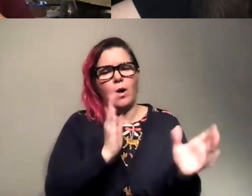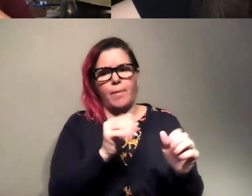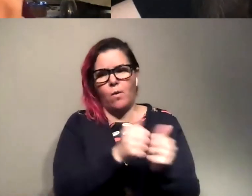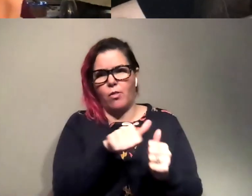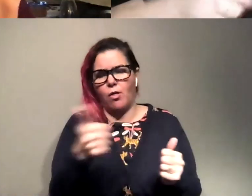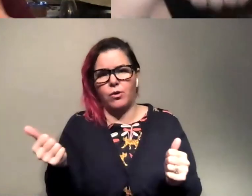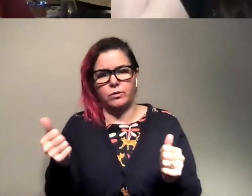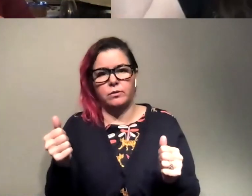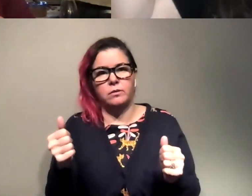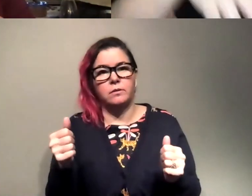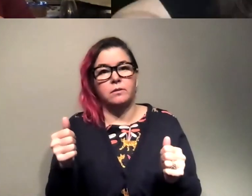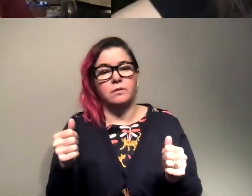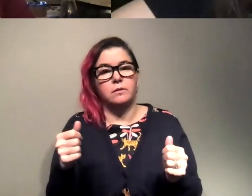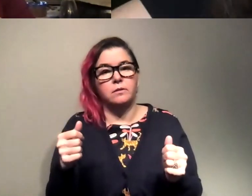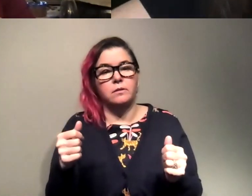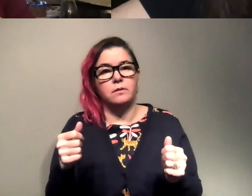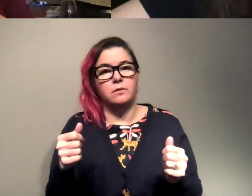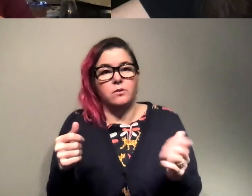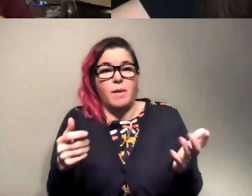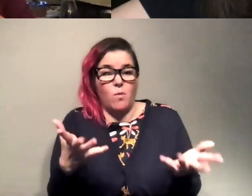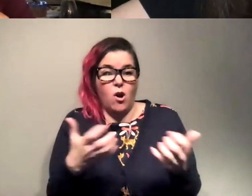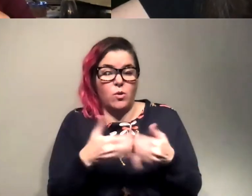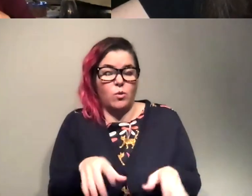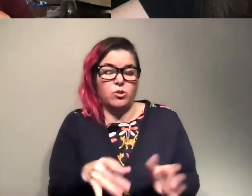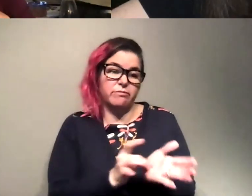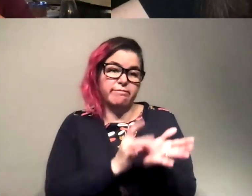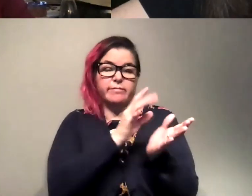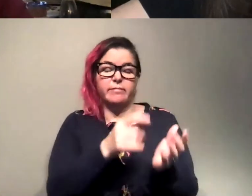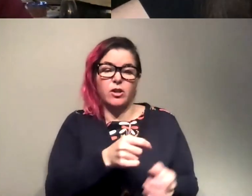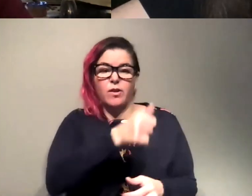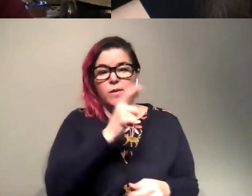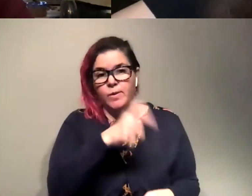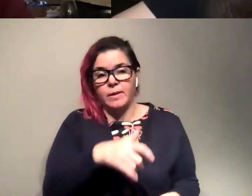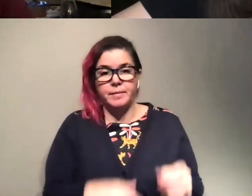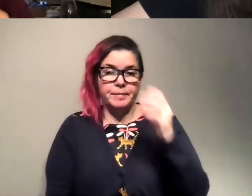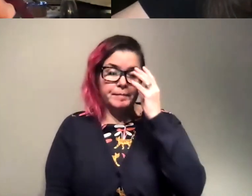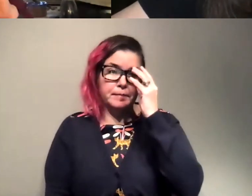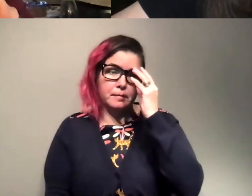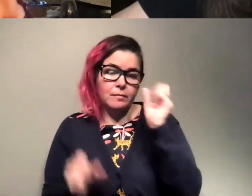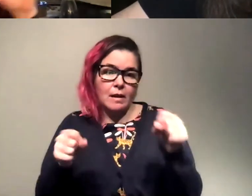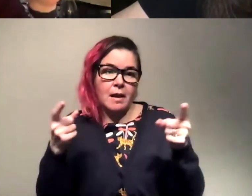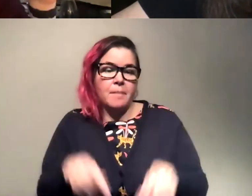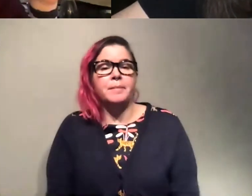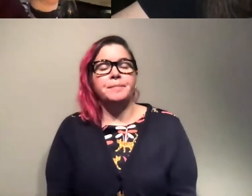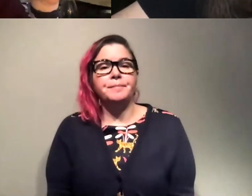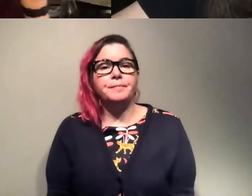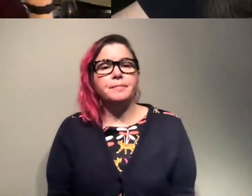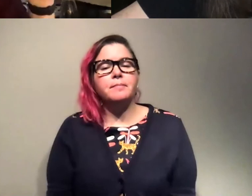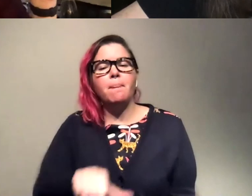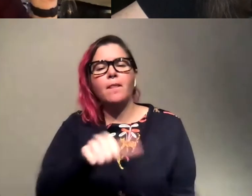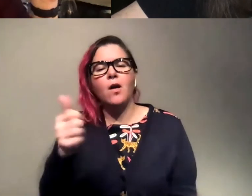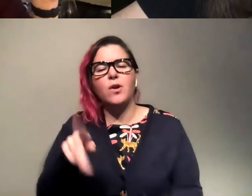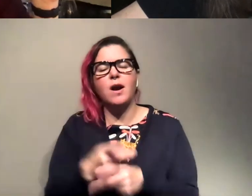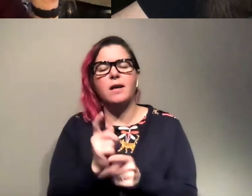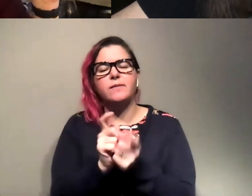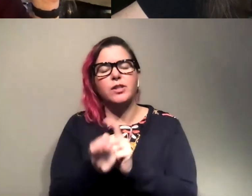then want to lose it and get rid of it because you don't need it. And so that can happen. Other types of changes,